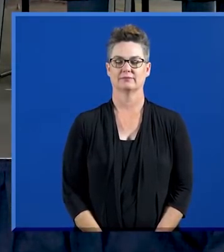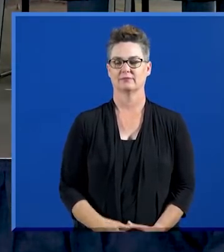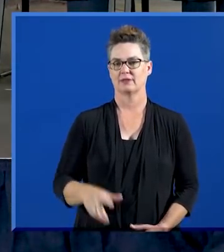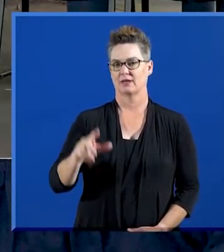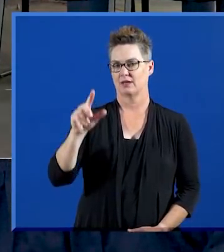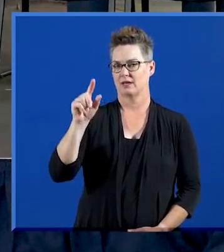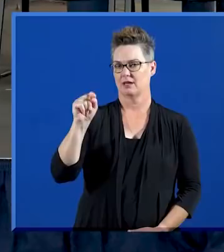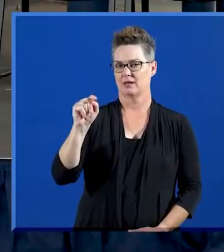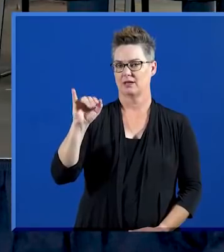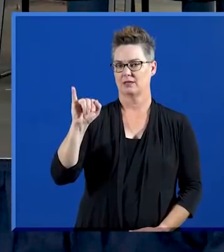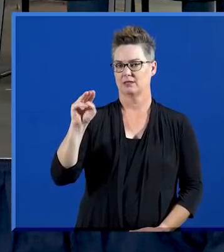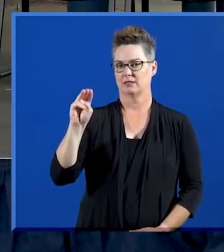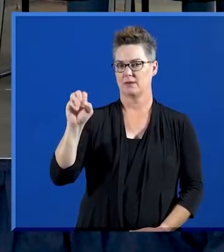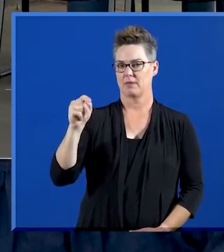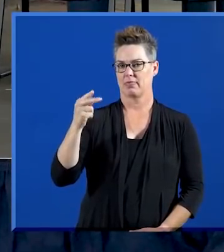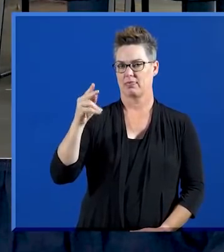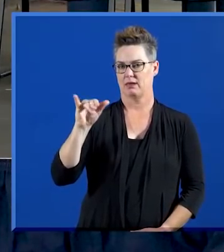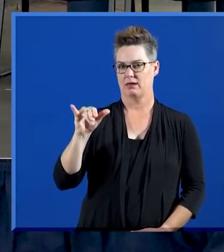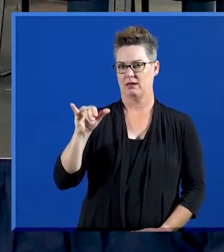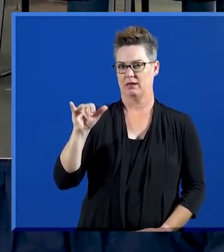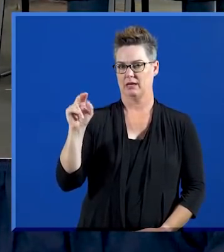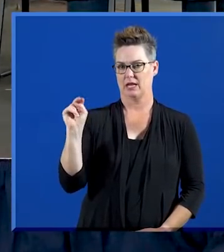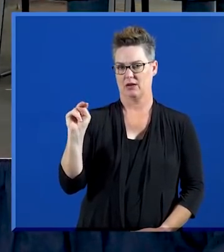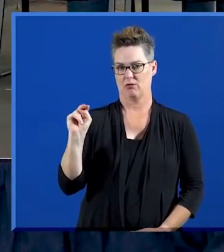Timothy Nichols.